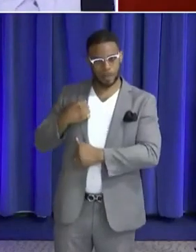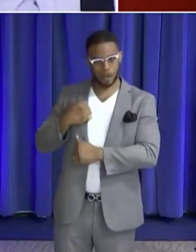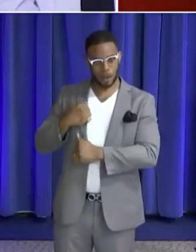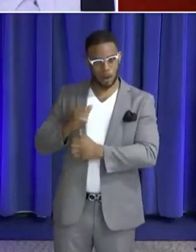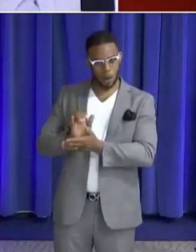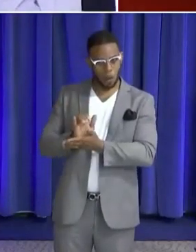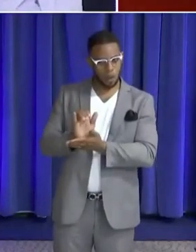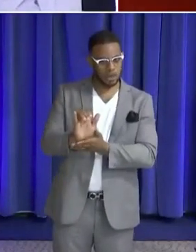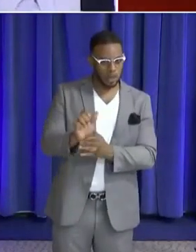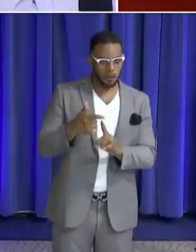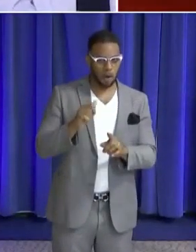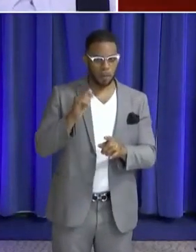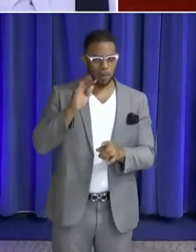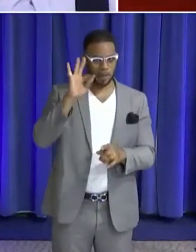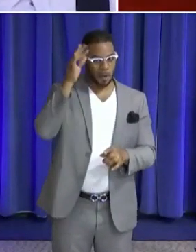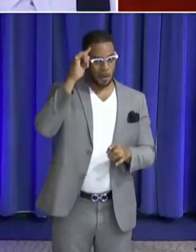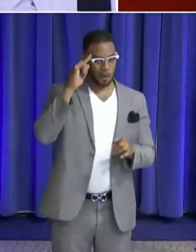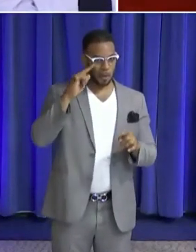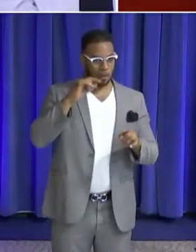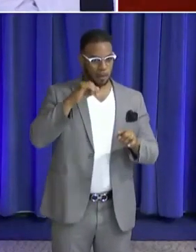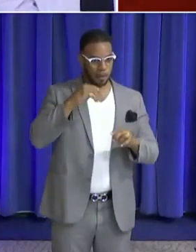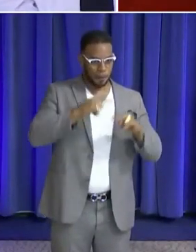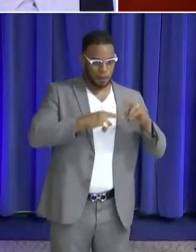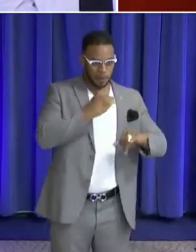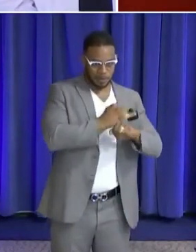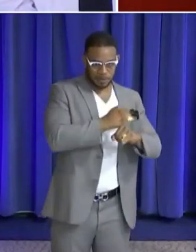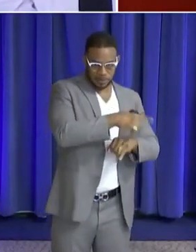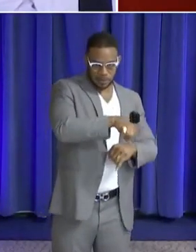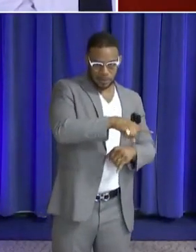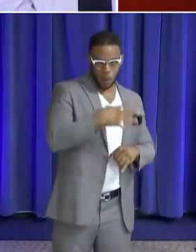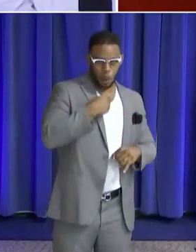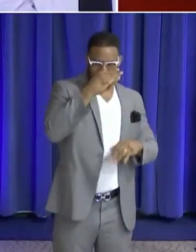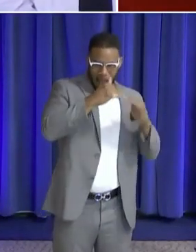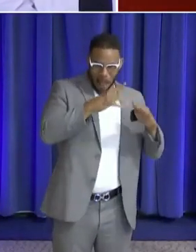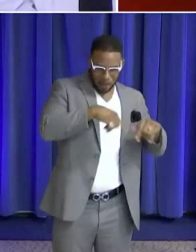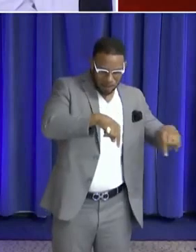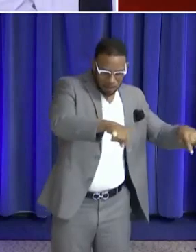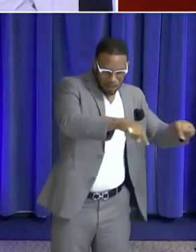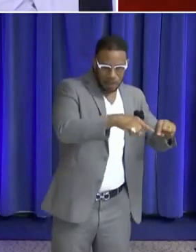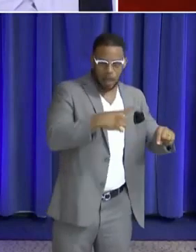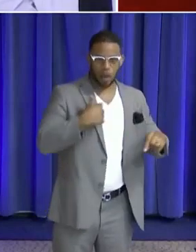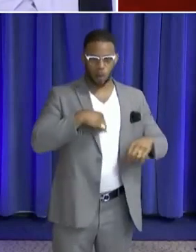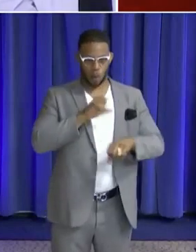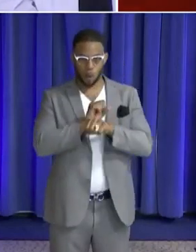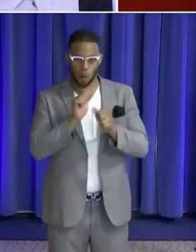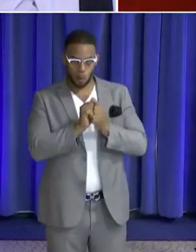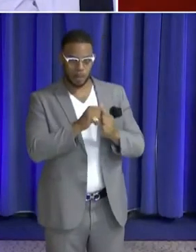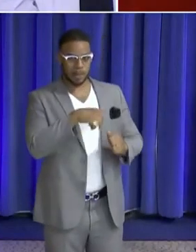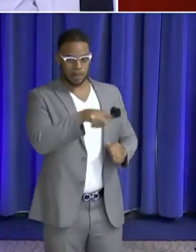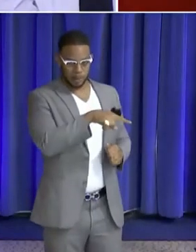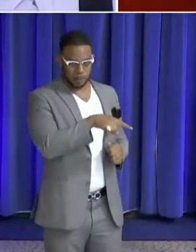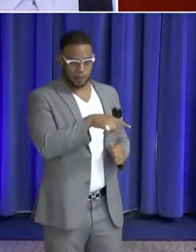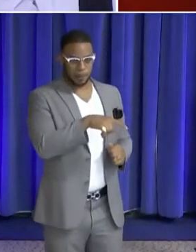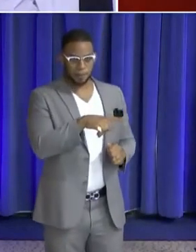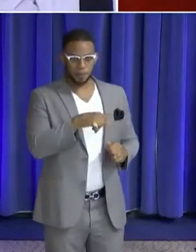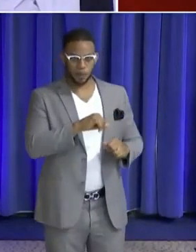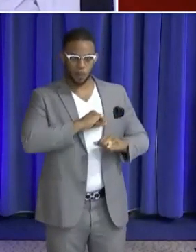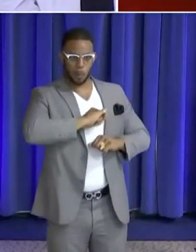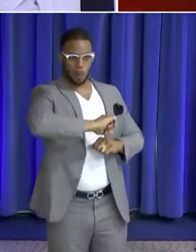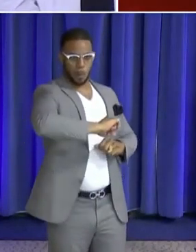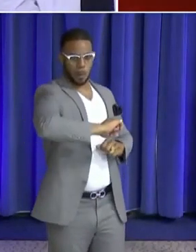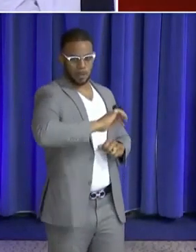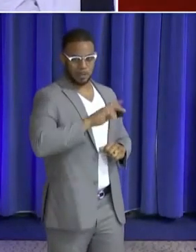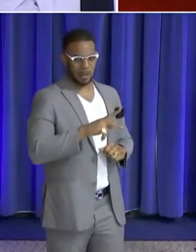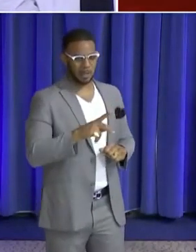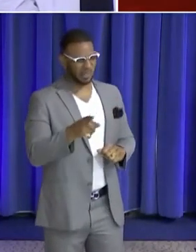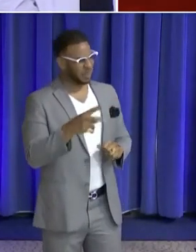from the federal complex. And we worked with them to push back. What